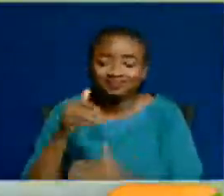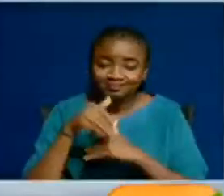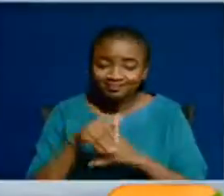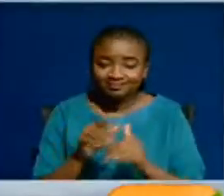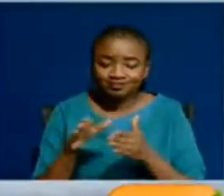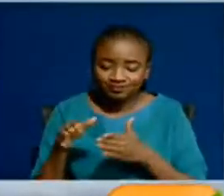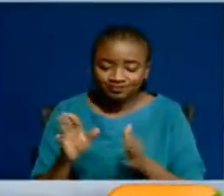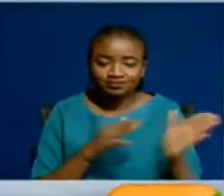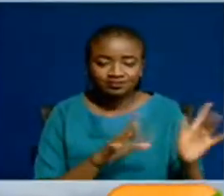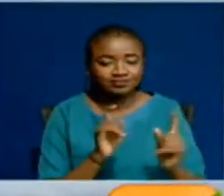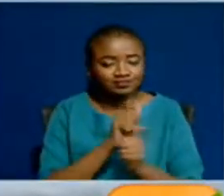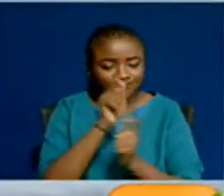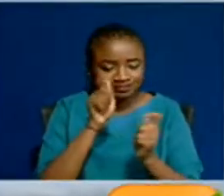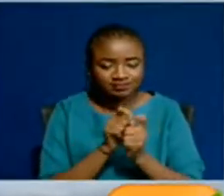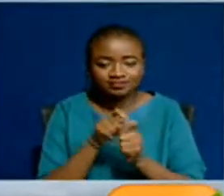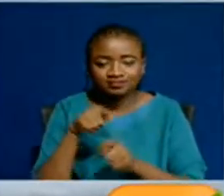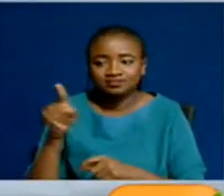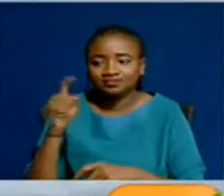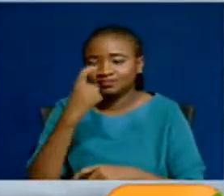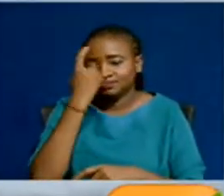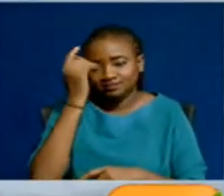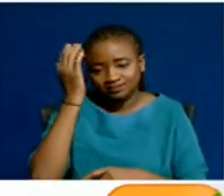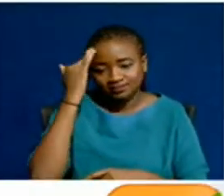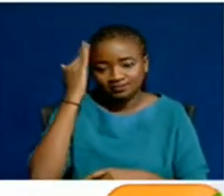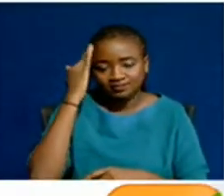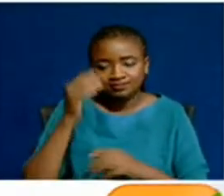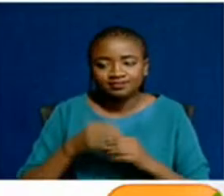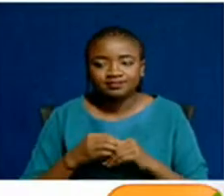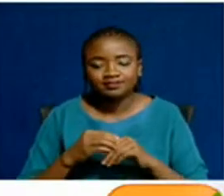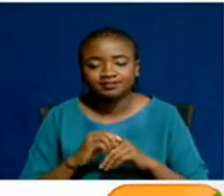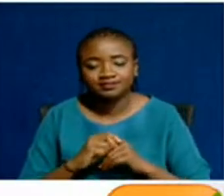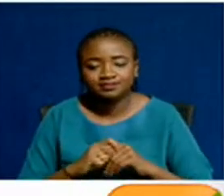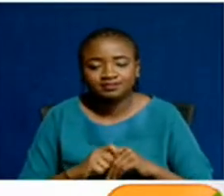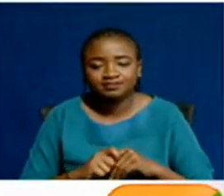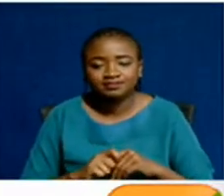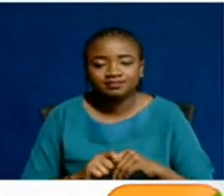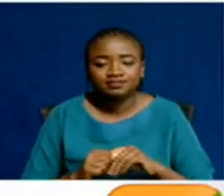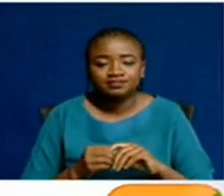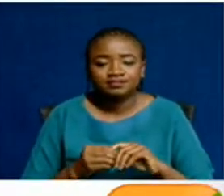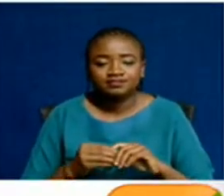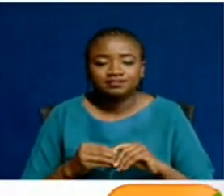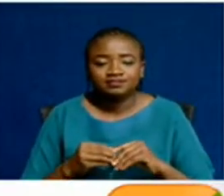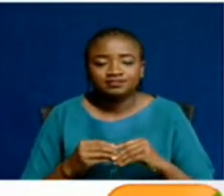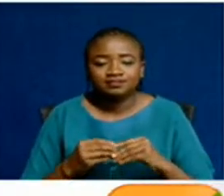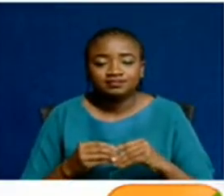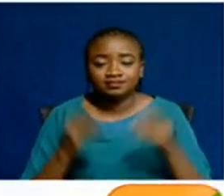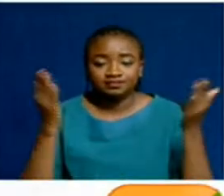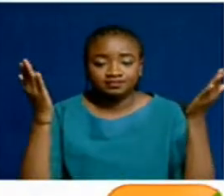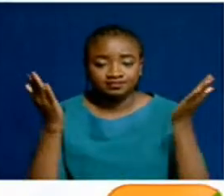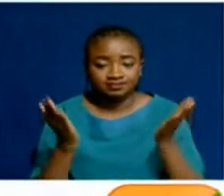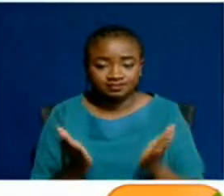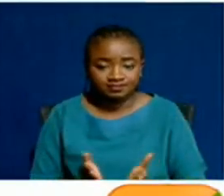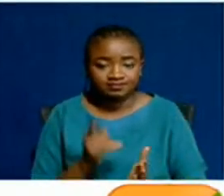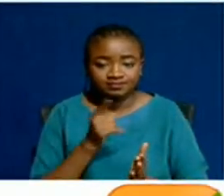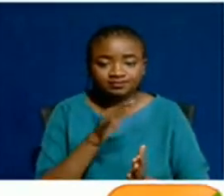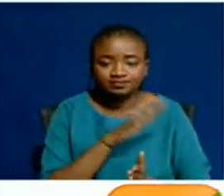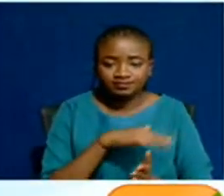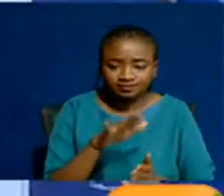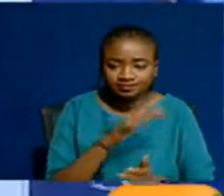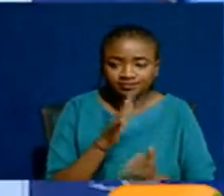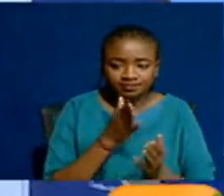as flyways, that guide their path to and within Kenya. So Rift Valley is one of the key